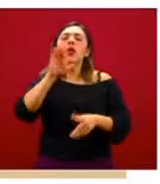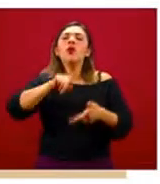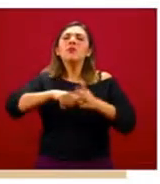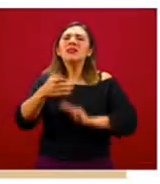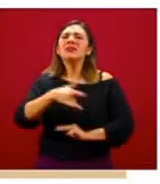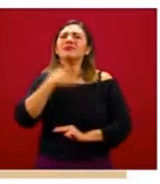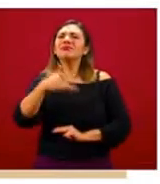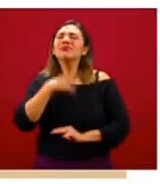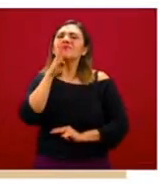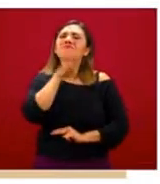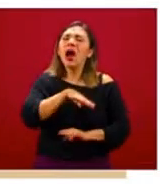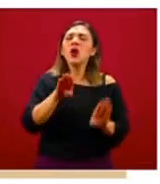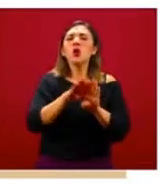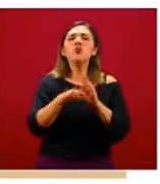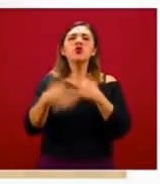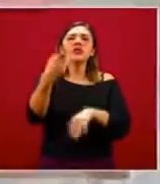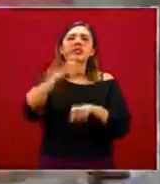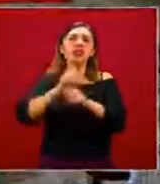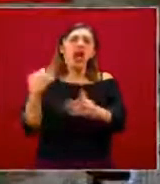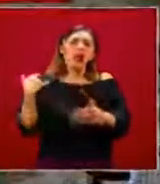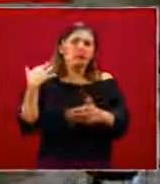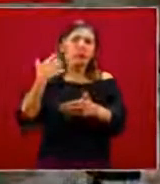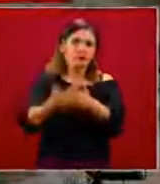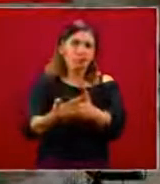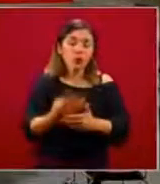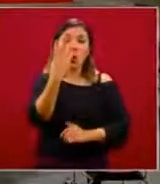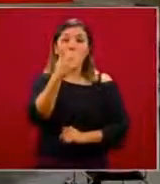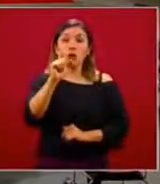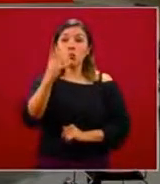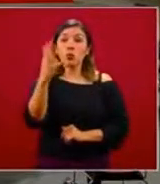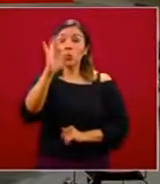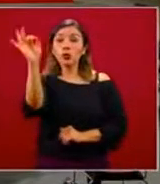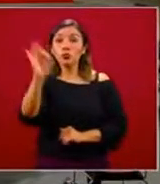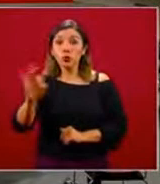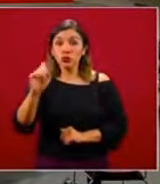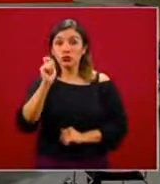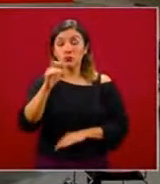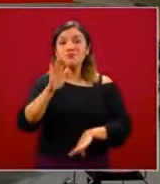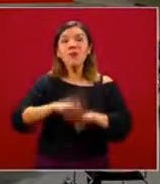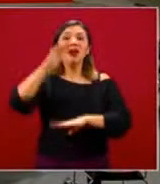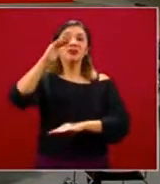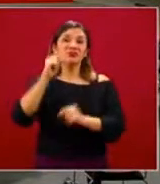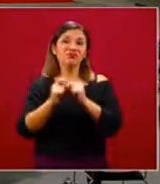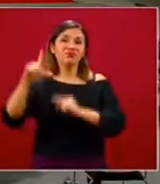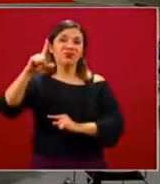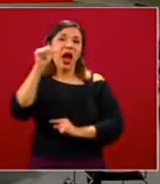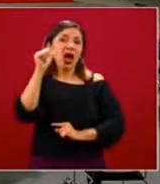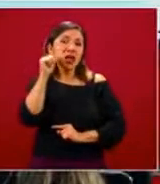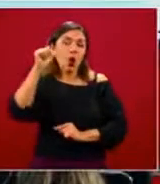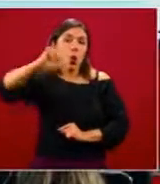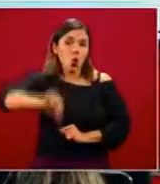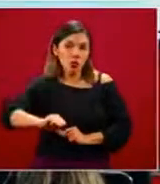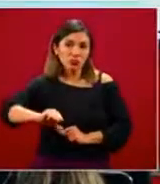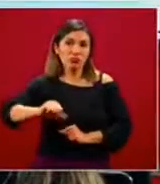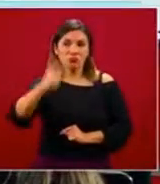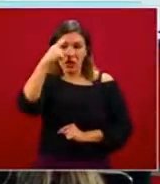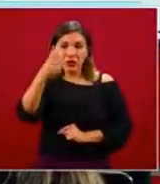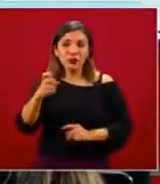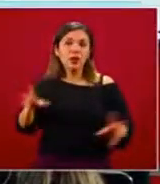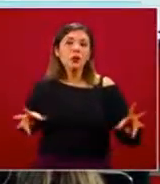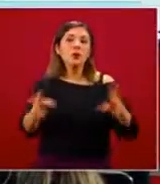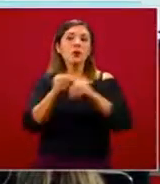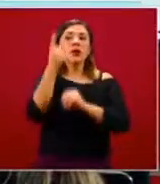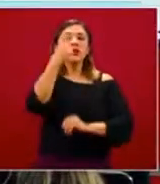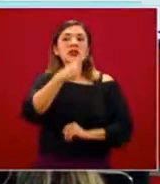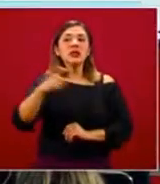en los últimos distributed 15 días. per the date where the 4.4% symptoms fue este started, incremento and it para can llegar a esa carga take up to acumulada 14 de